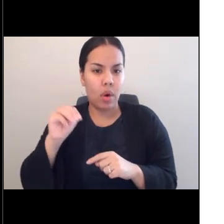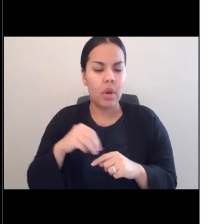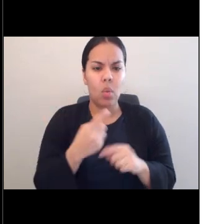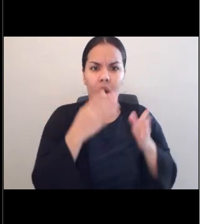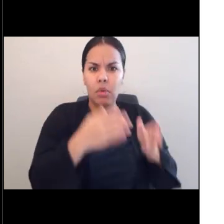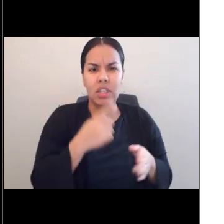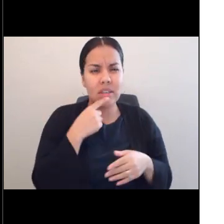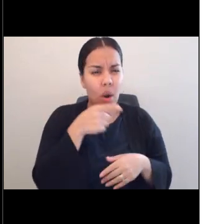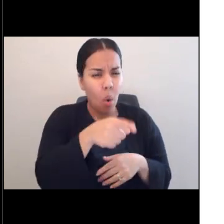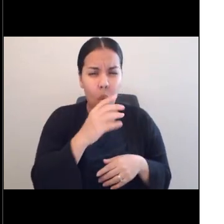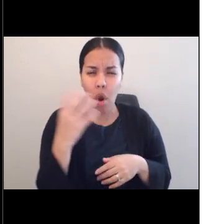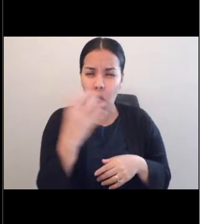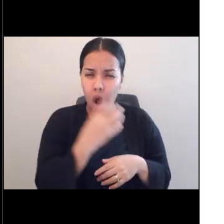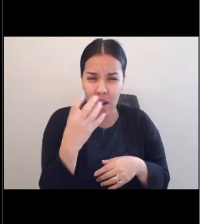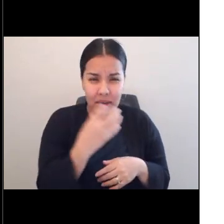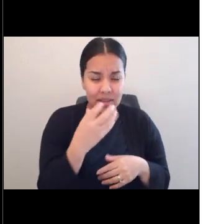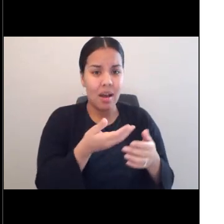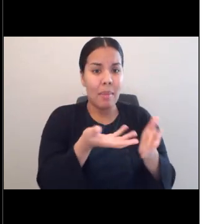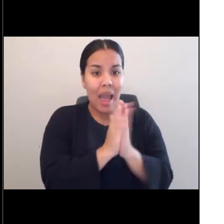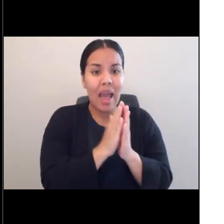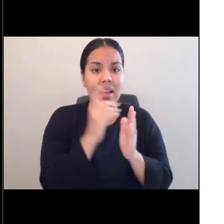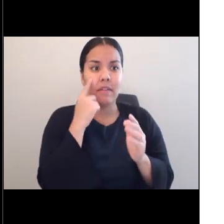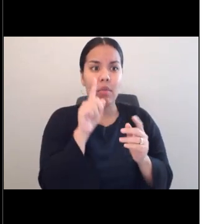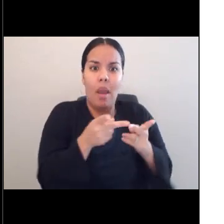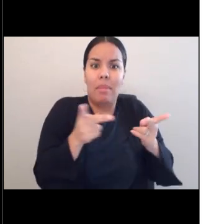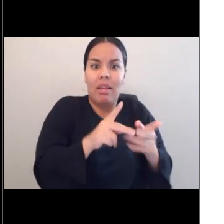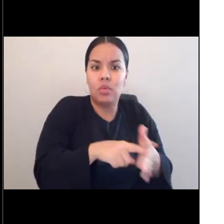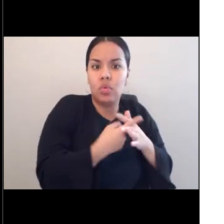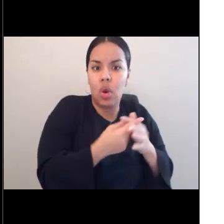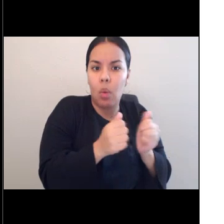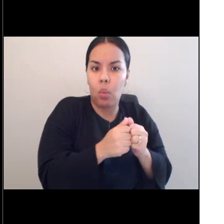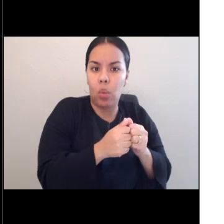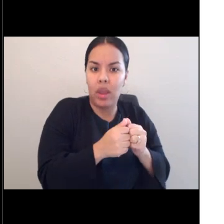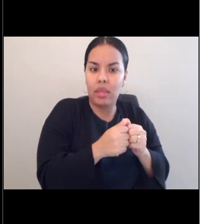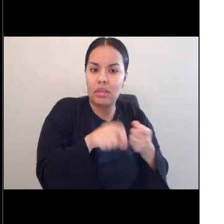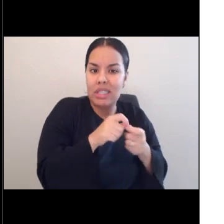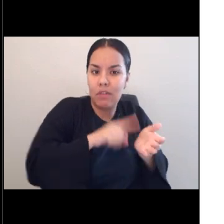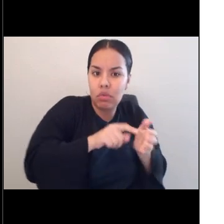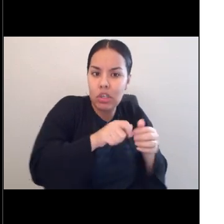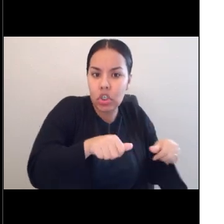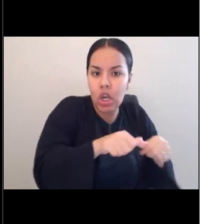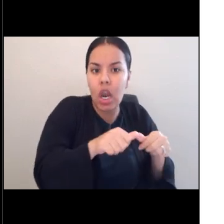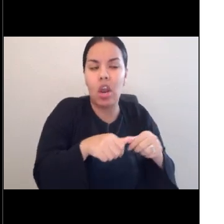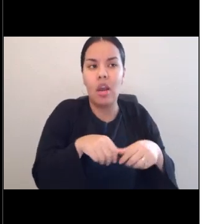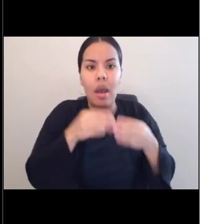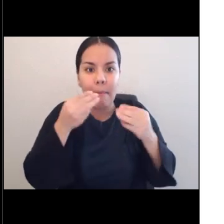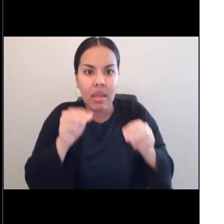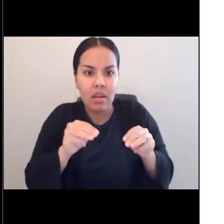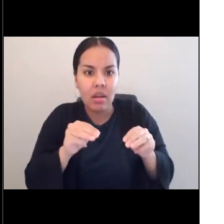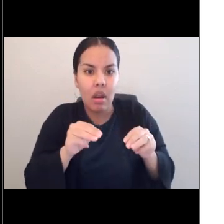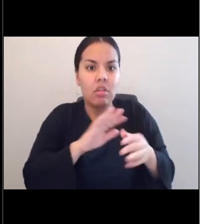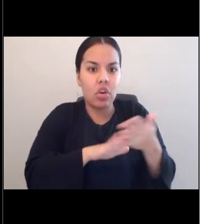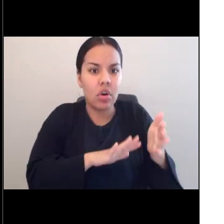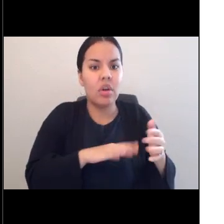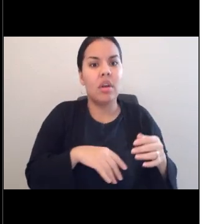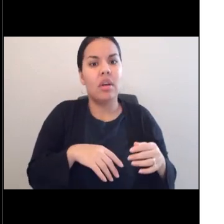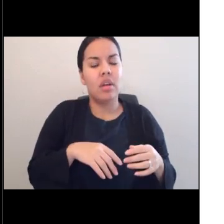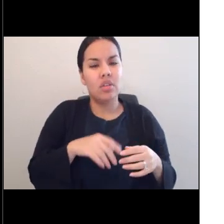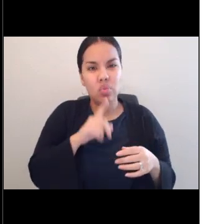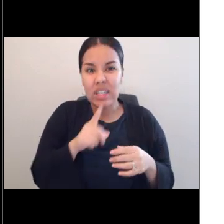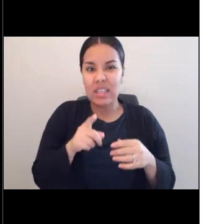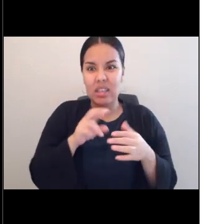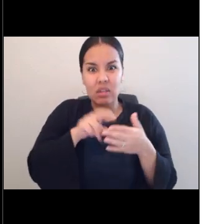for asking for a place to start with a line of research or a methodological skill and getting 1 or 2 retweets that actually leads to dozens of awesome